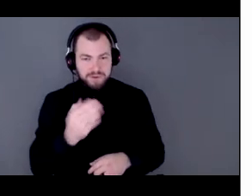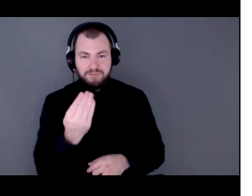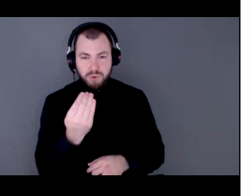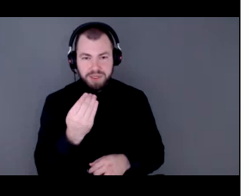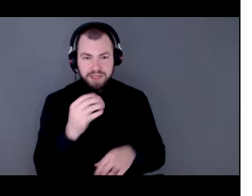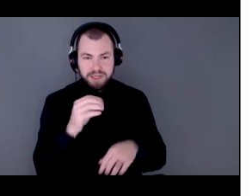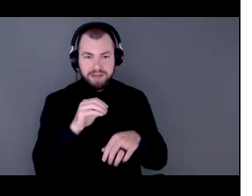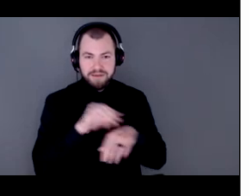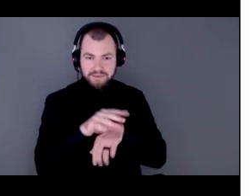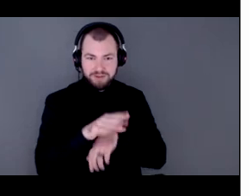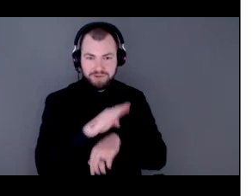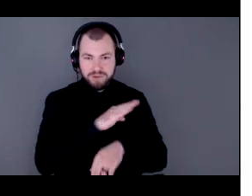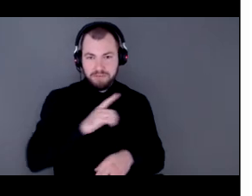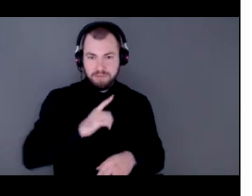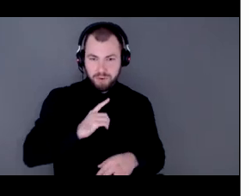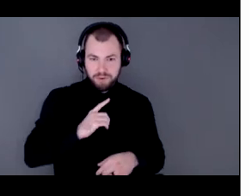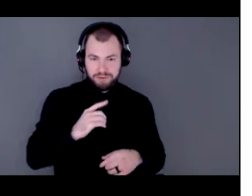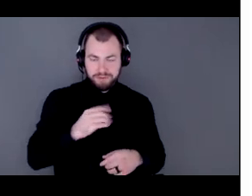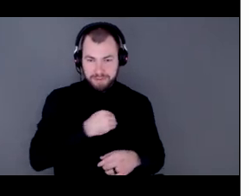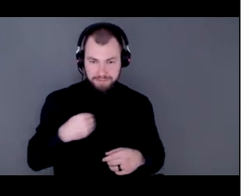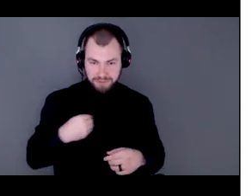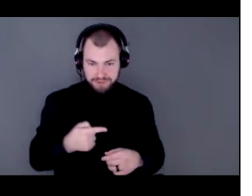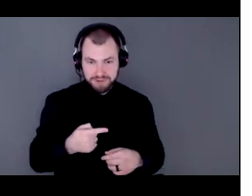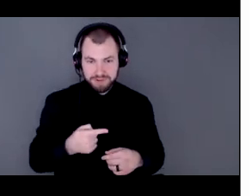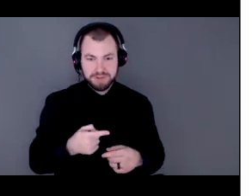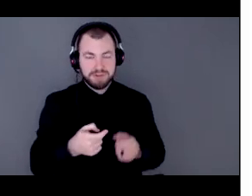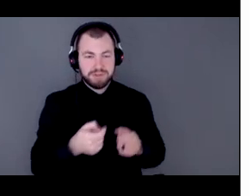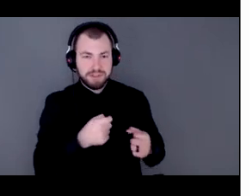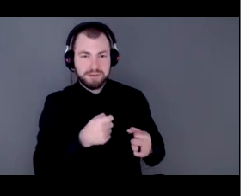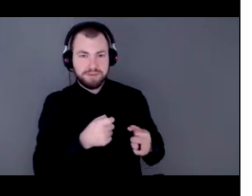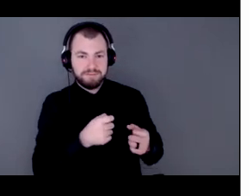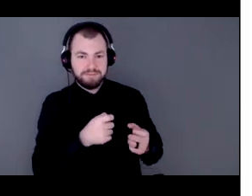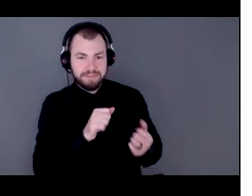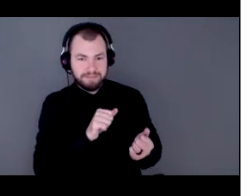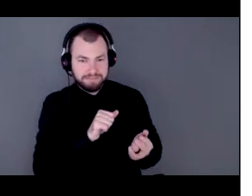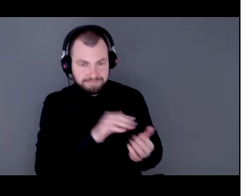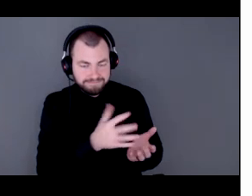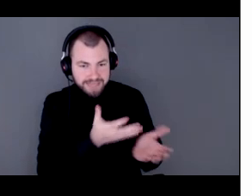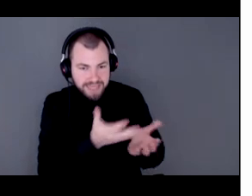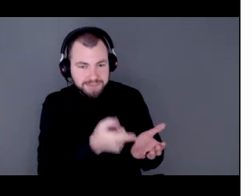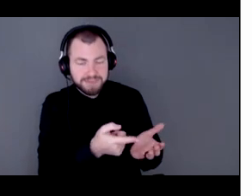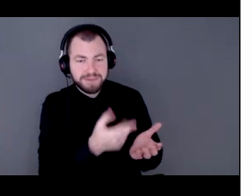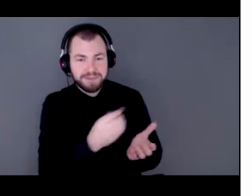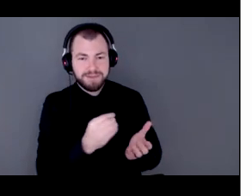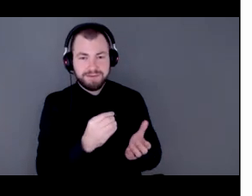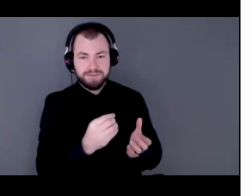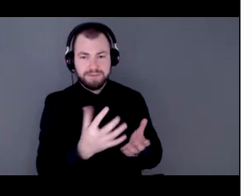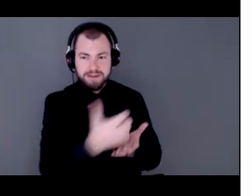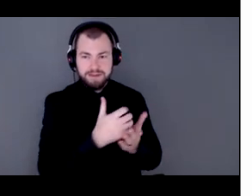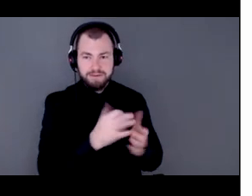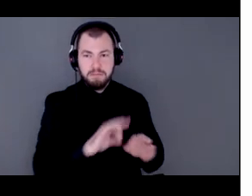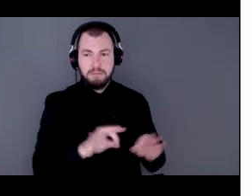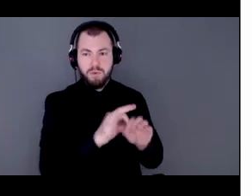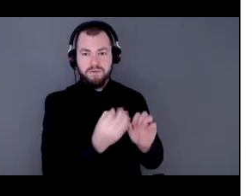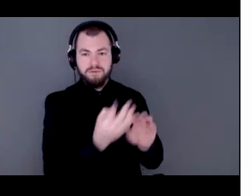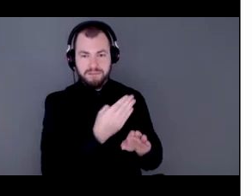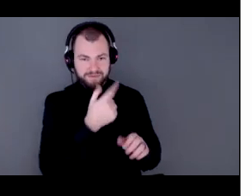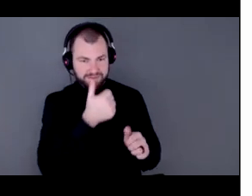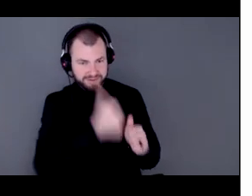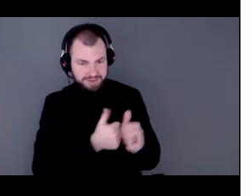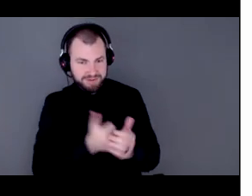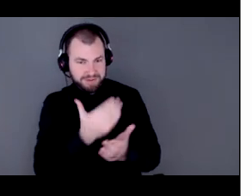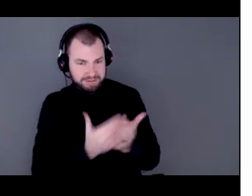board members who actually help us in stakeholder engagement and input and feedback at every stage of our research. Yes. Now,